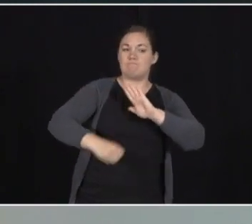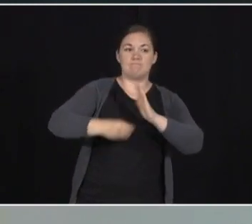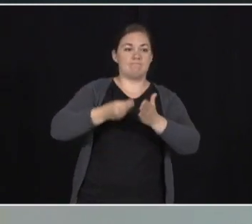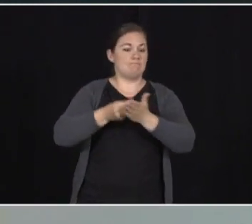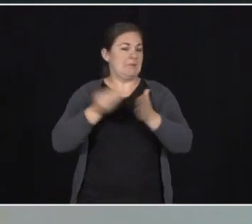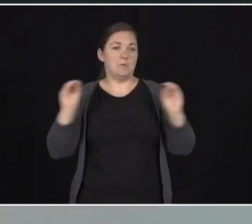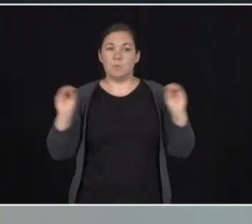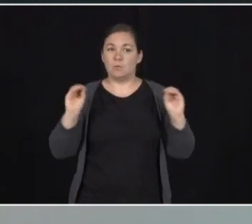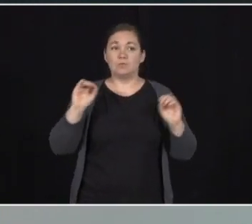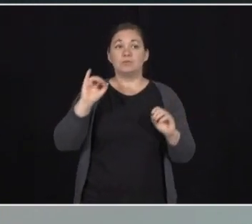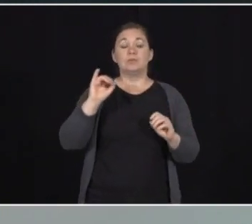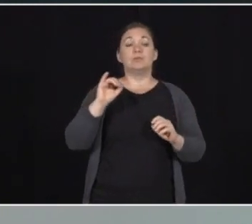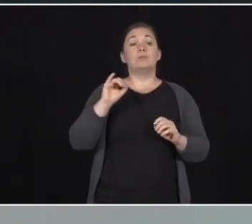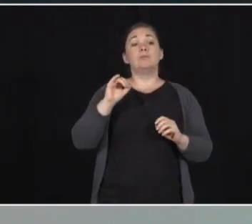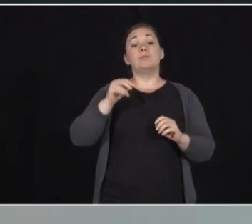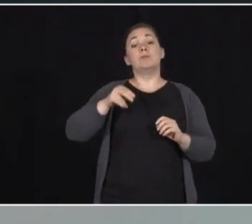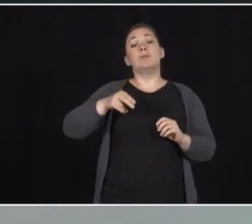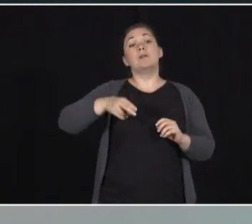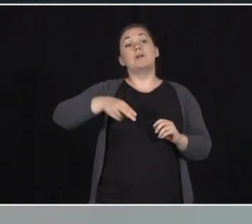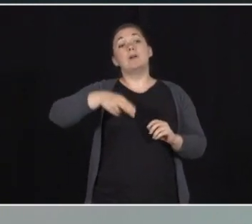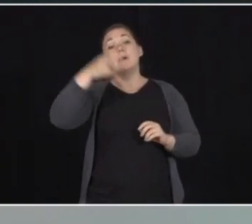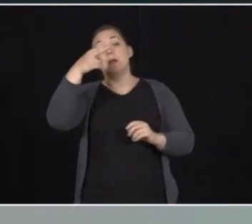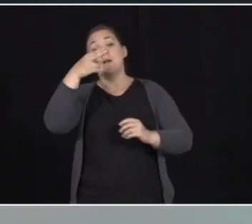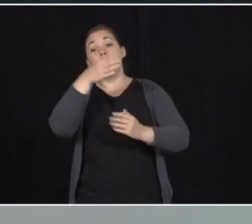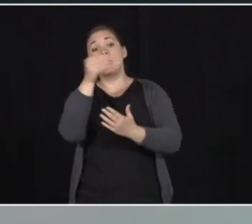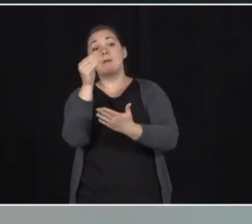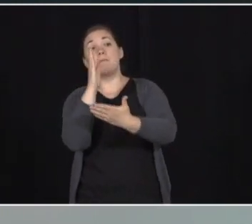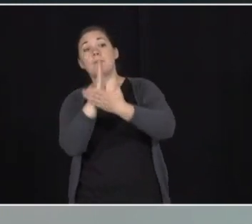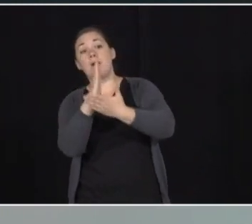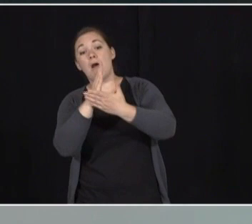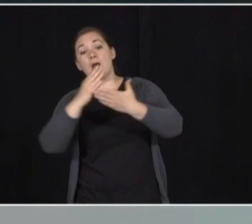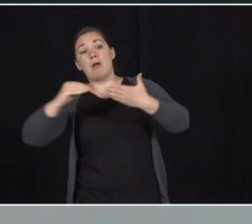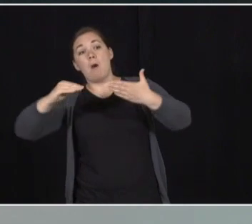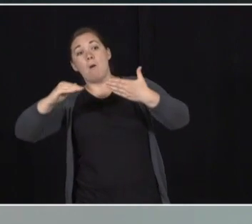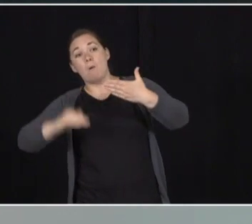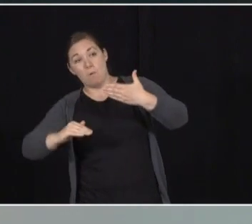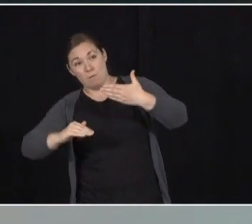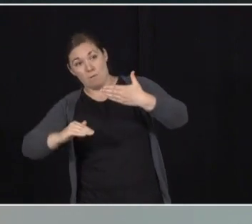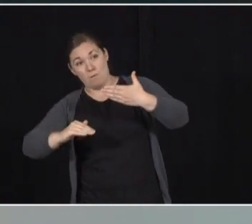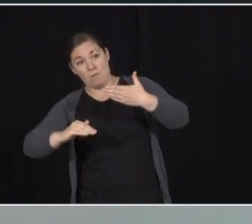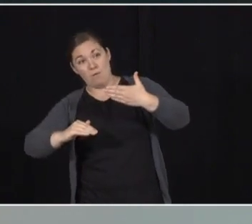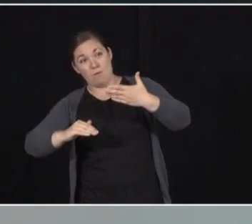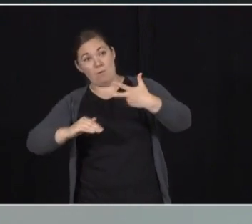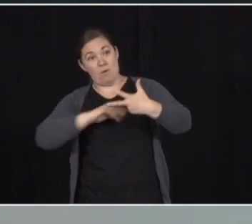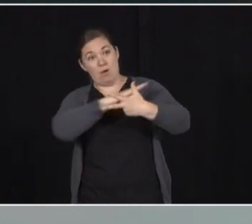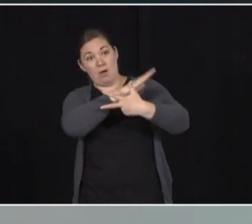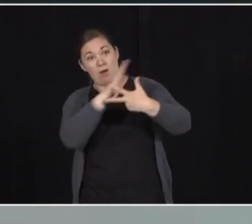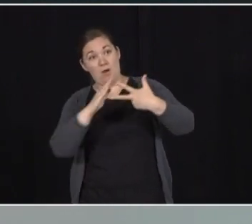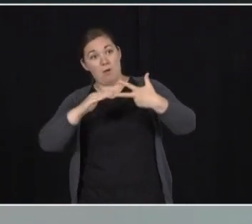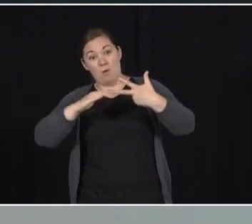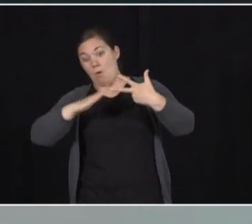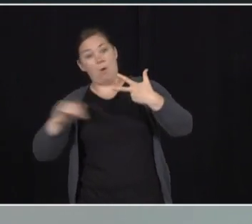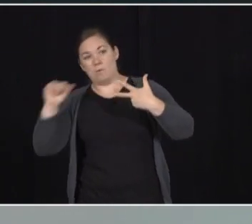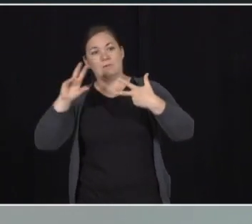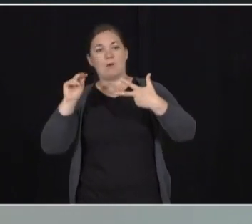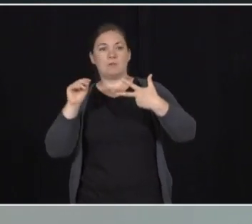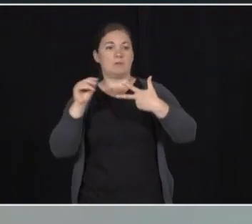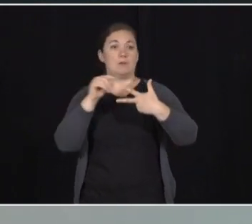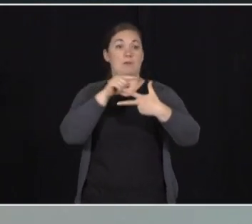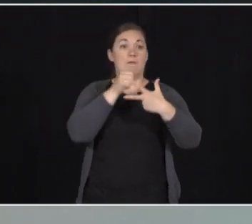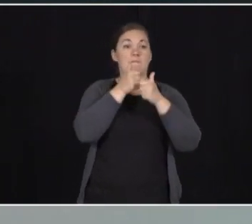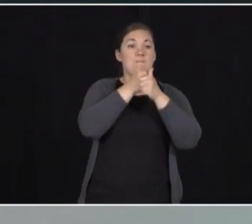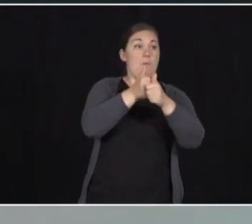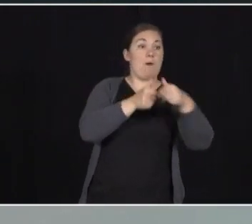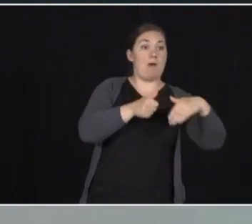and mid-peak ranges. So it's still a very low effective rate. It works very well for small businesses